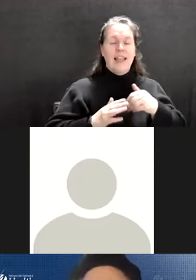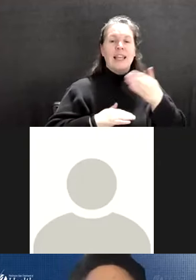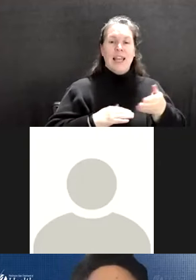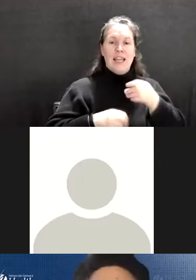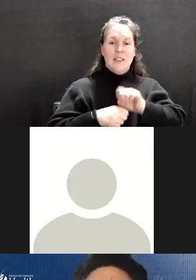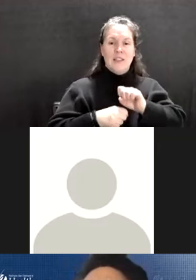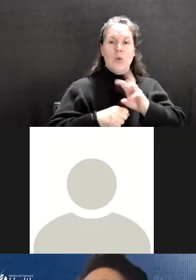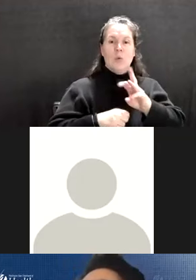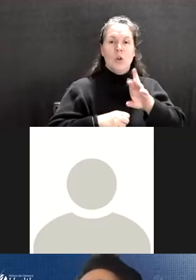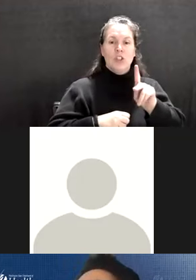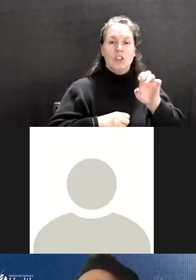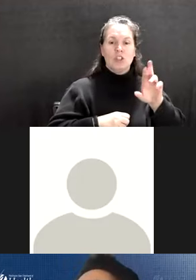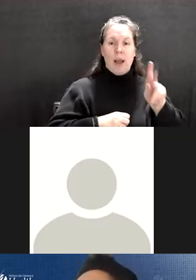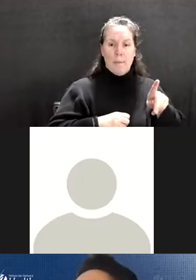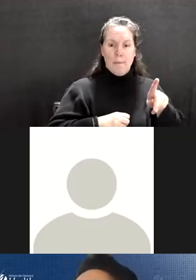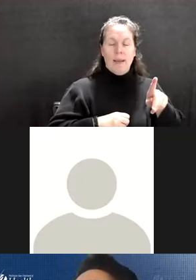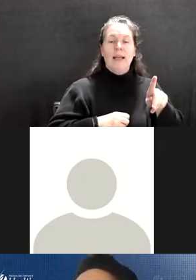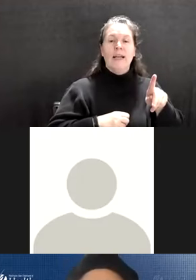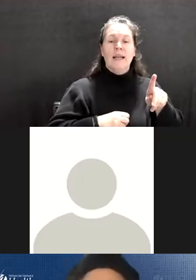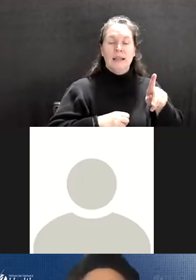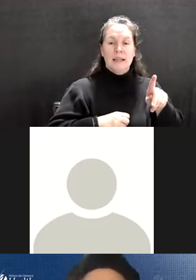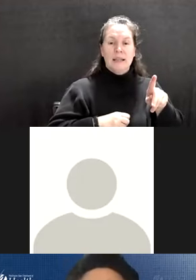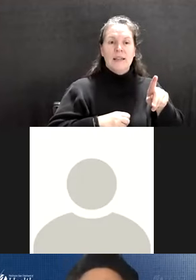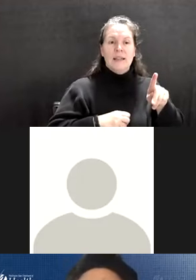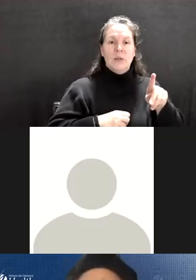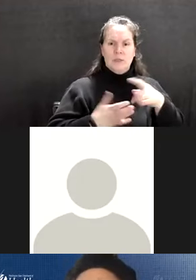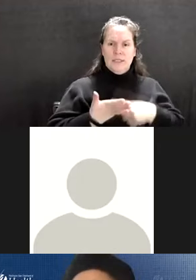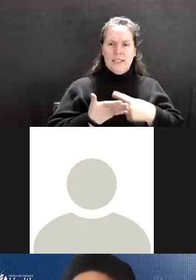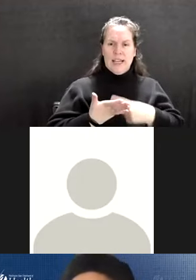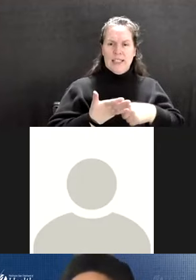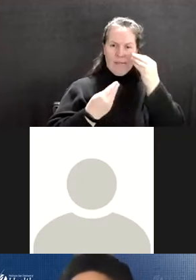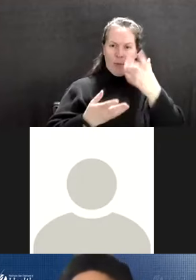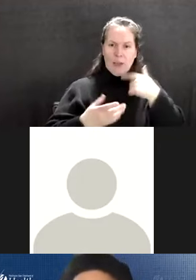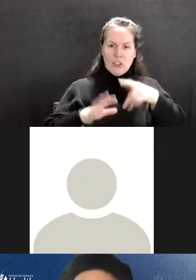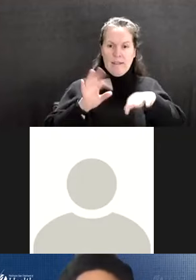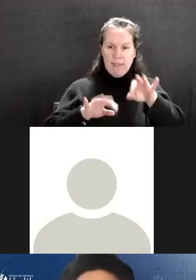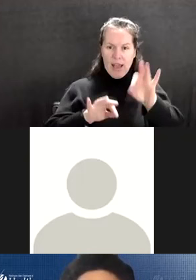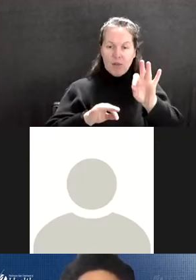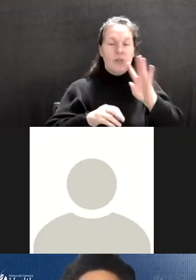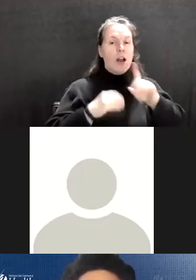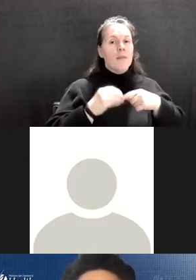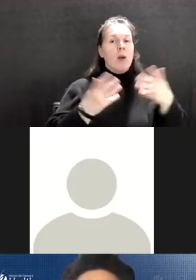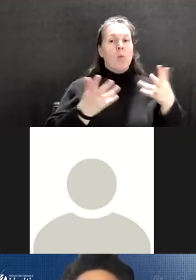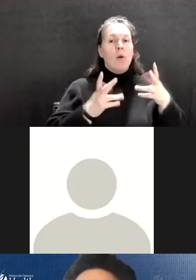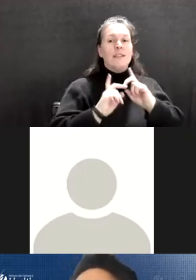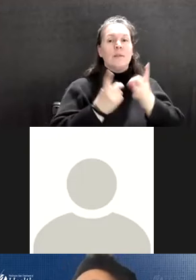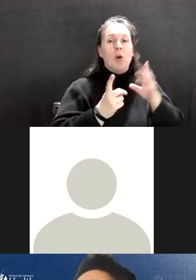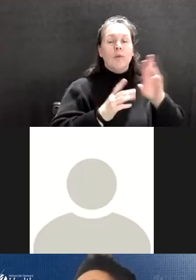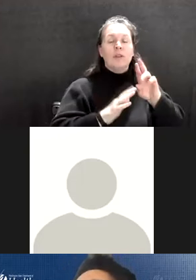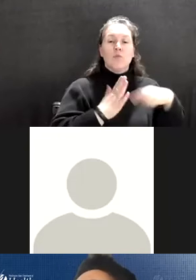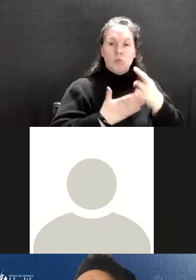workshop, we'll go over some of the information I found. We'll talk a little bit about what the department's role